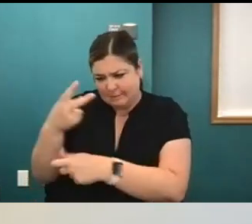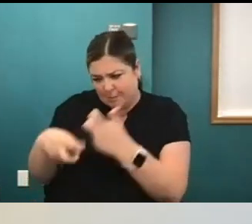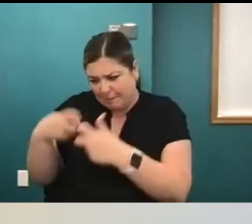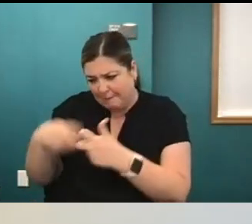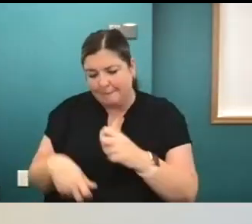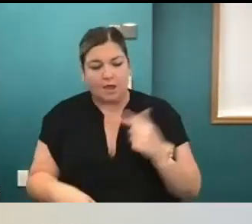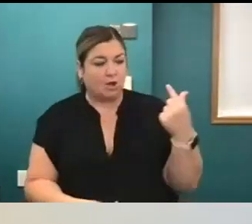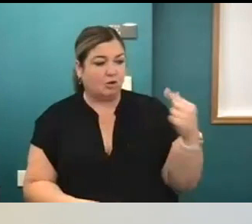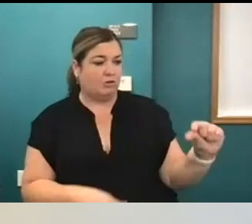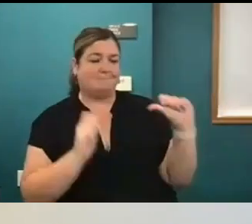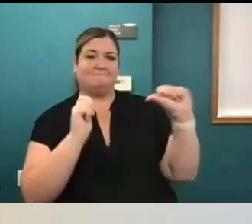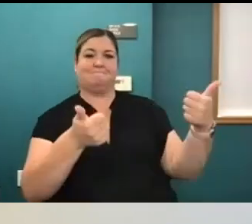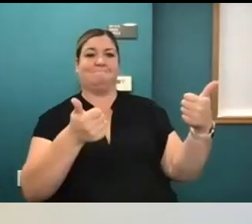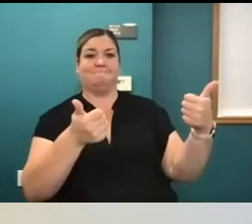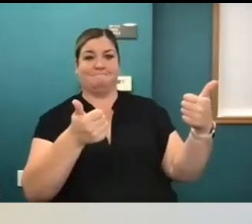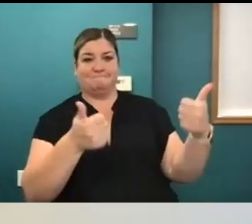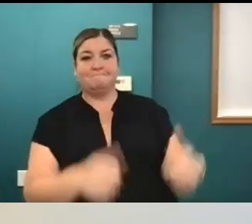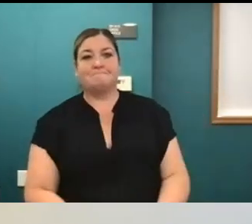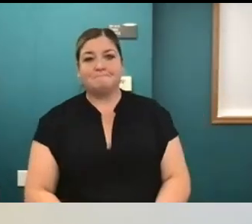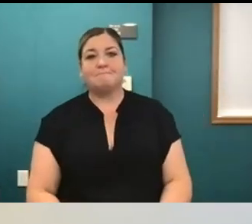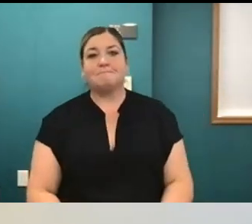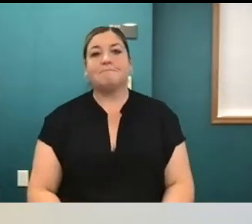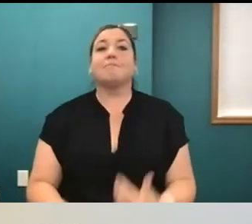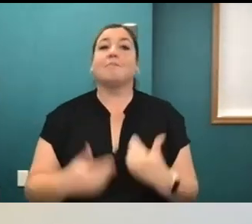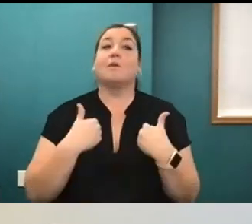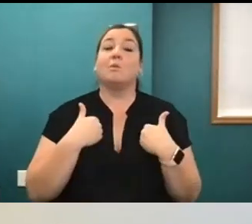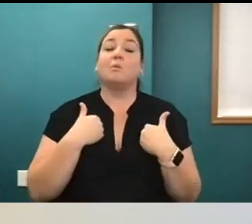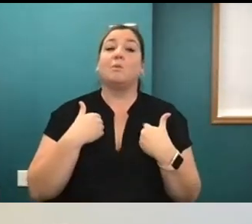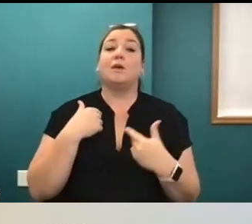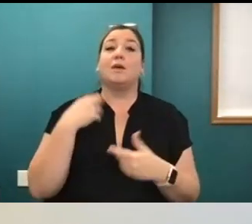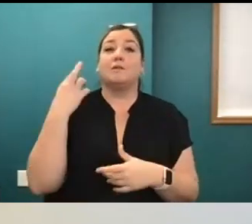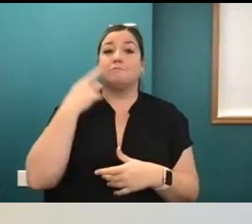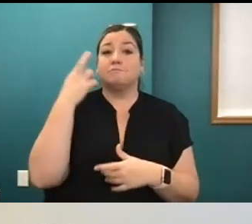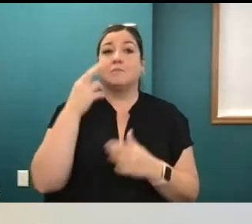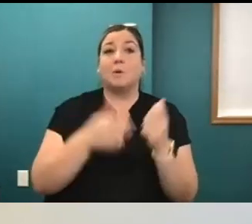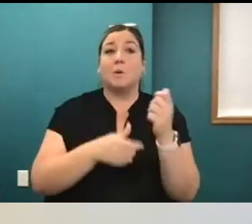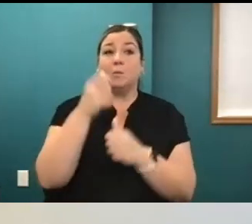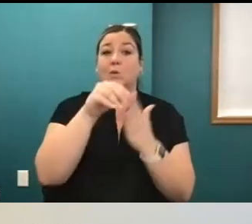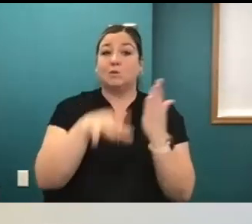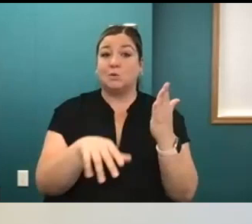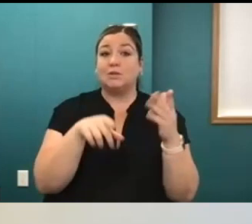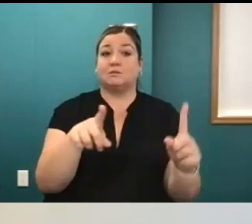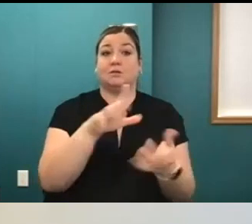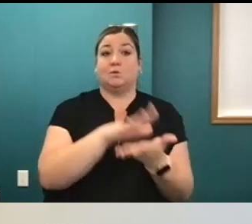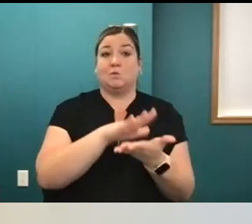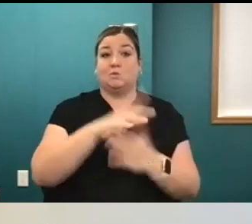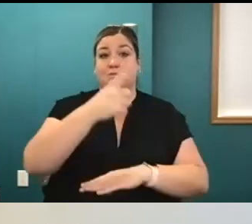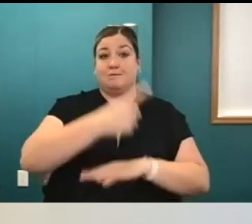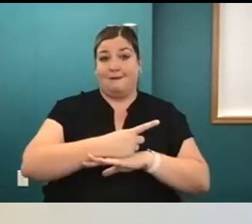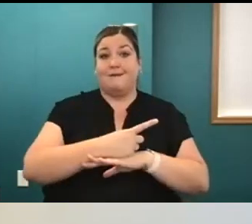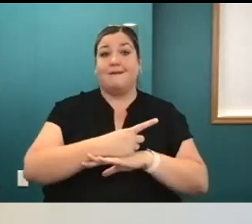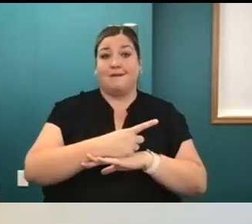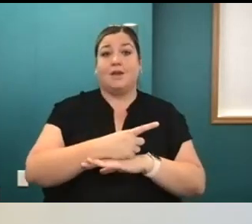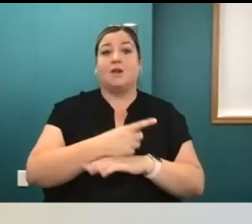good to go. We have found that the majority of students in the school day do use a